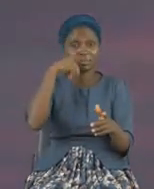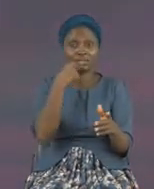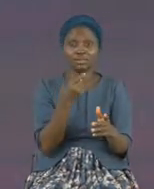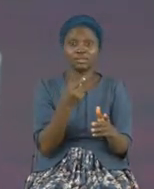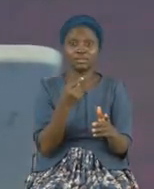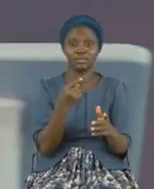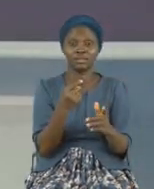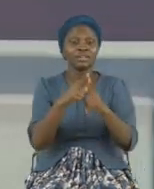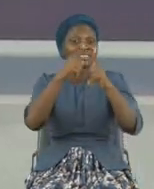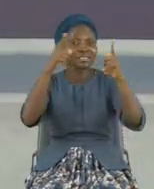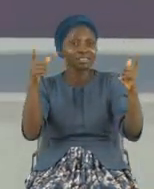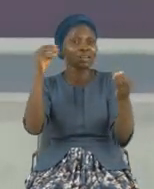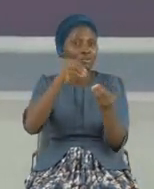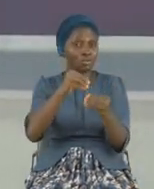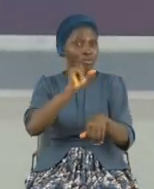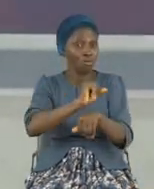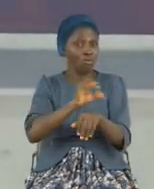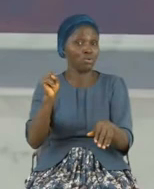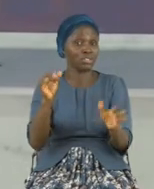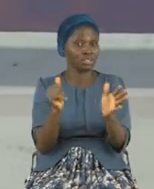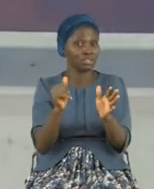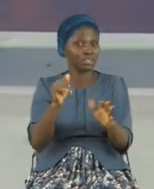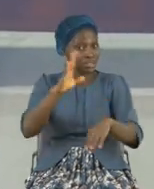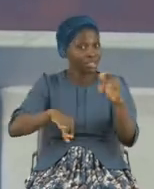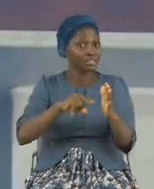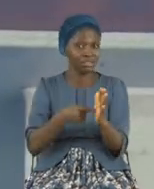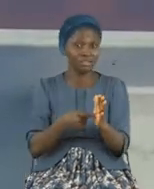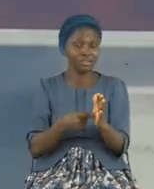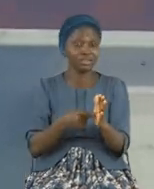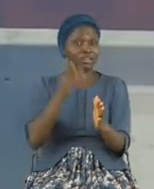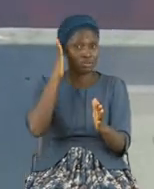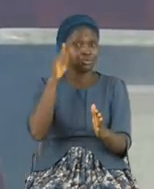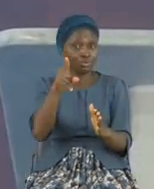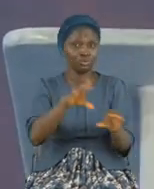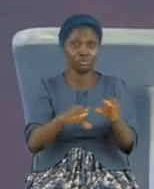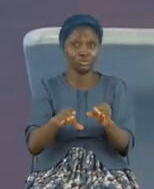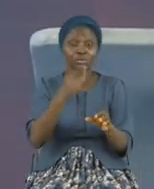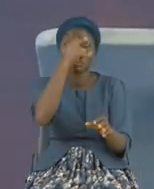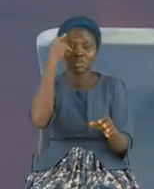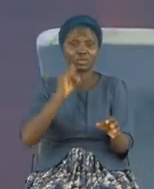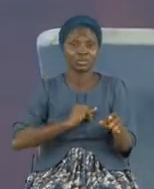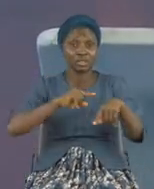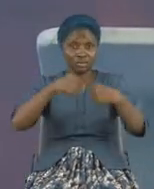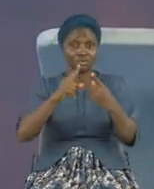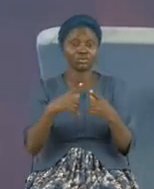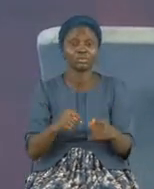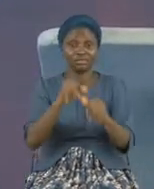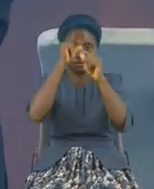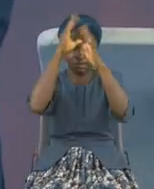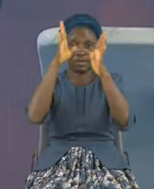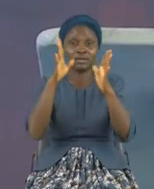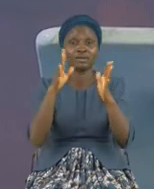greater works than these shall ye do, because I go to the Father.